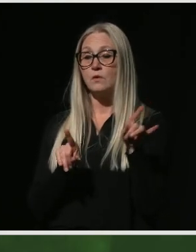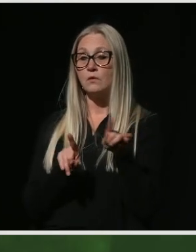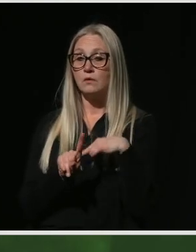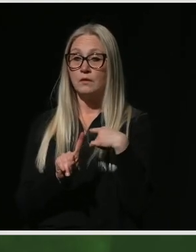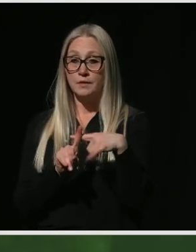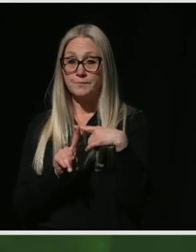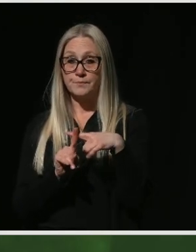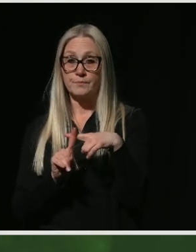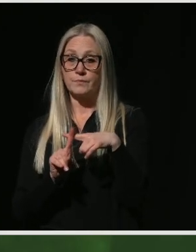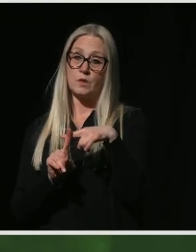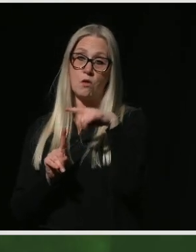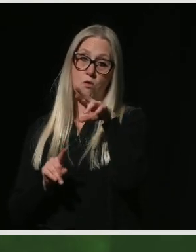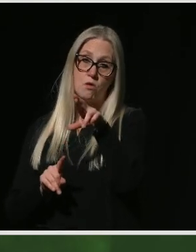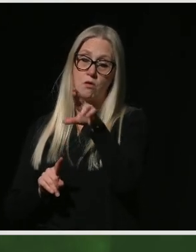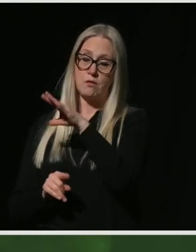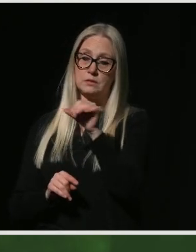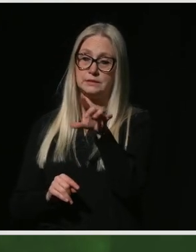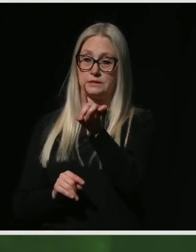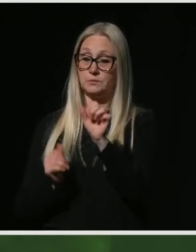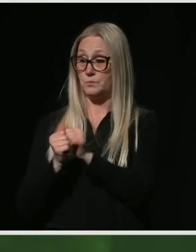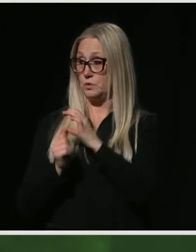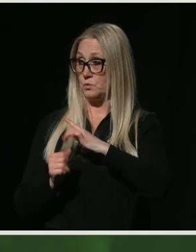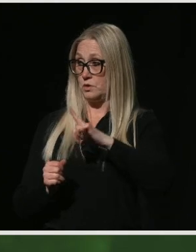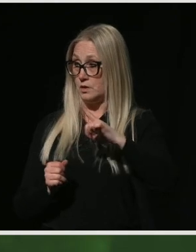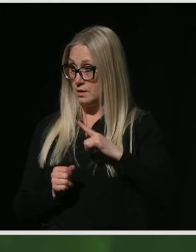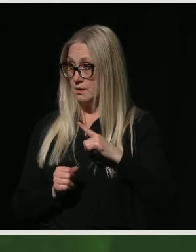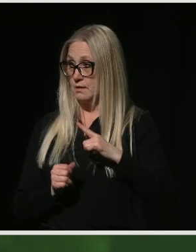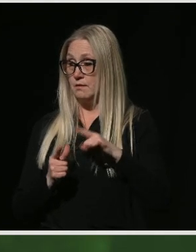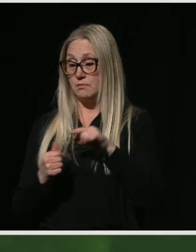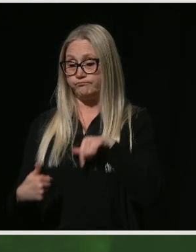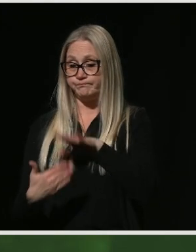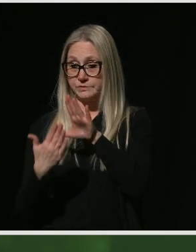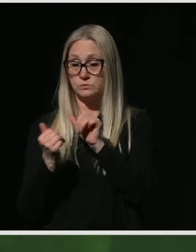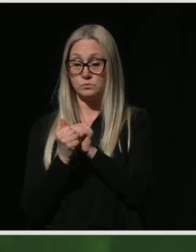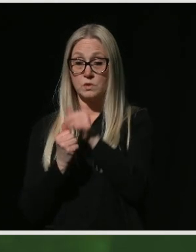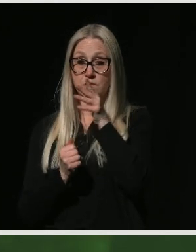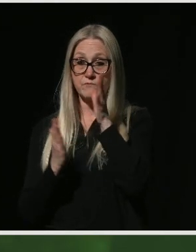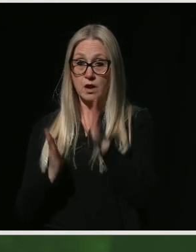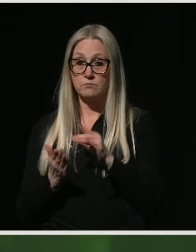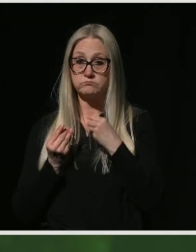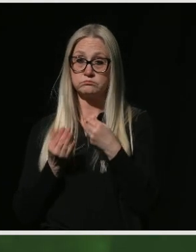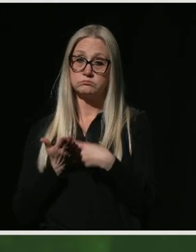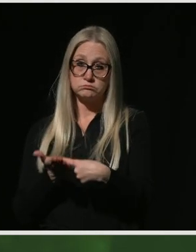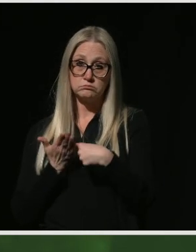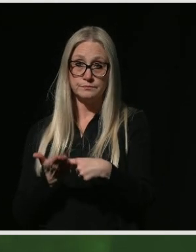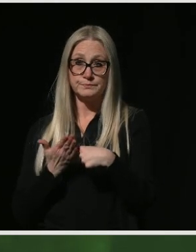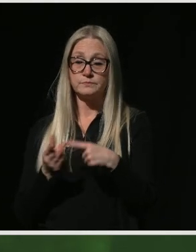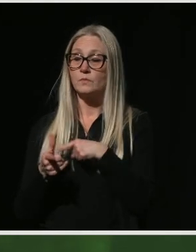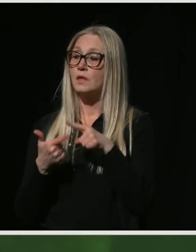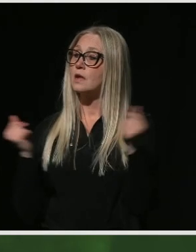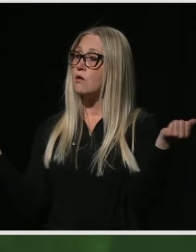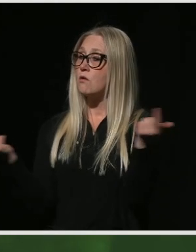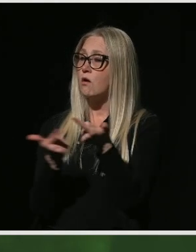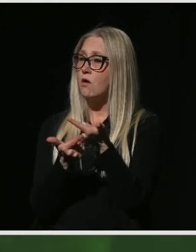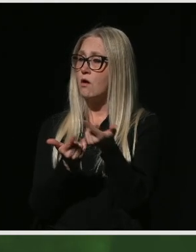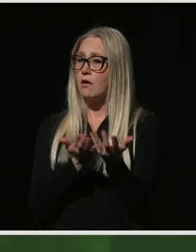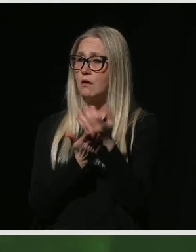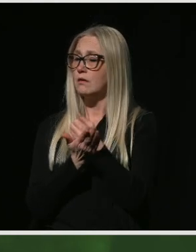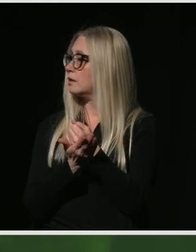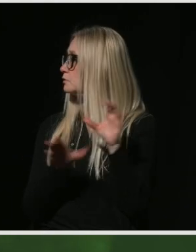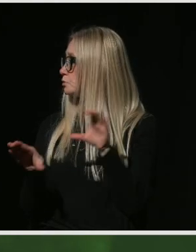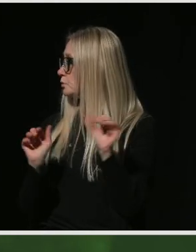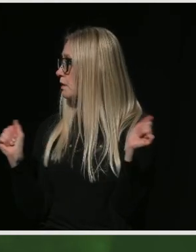this device to farmers, validating with them, and best of all, we invest all of the winnings within this project in New